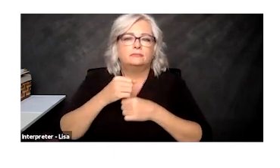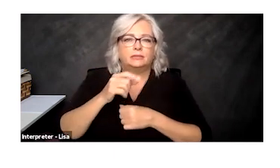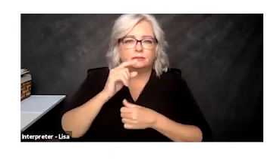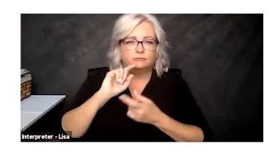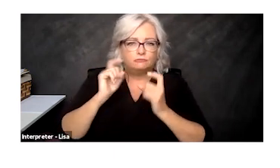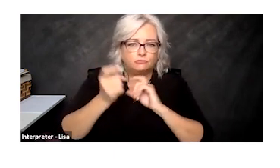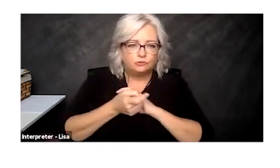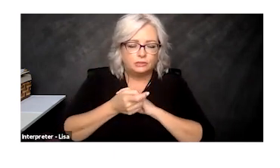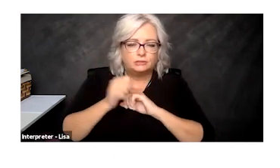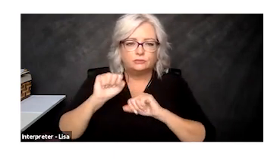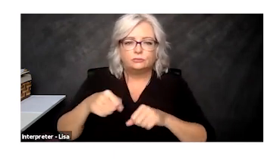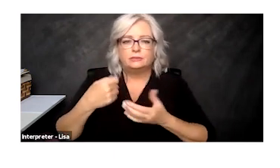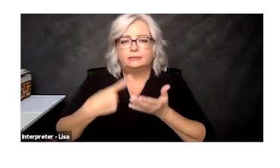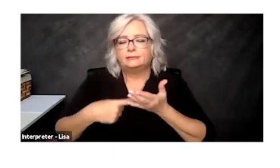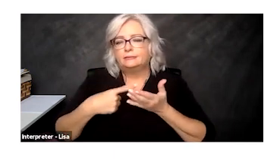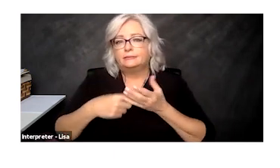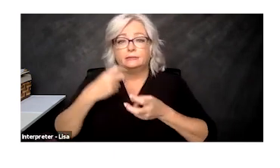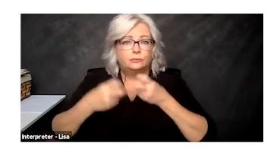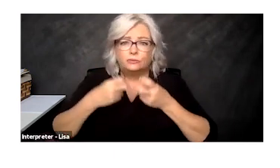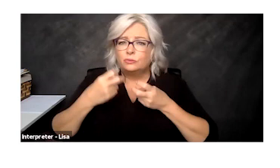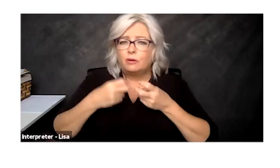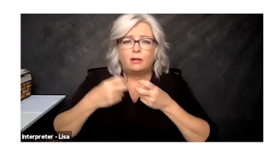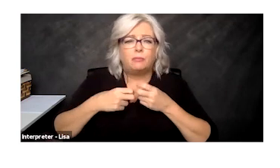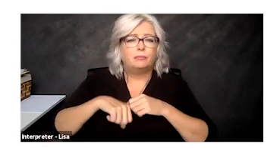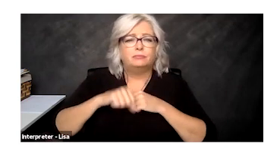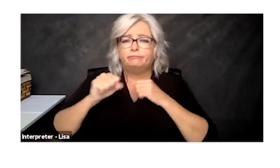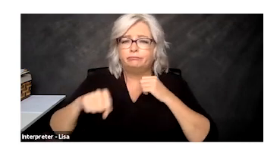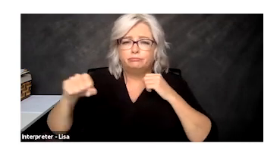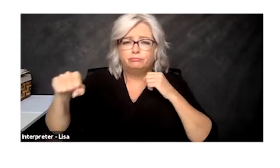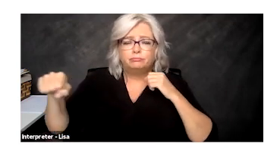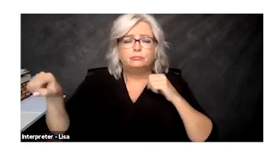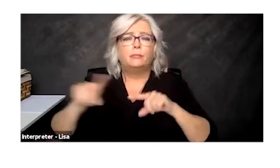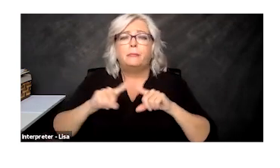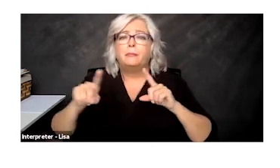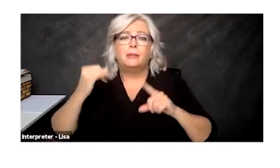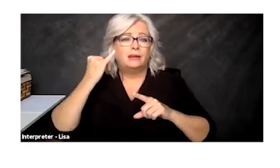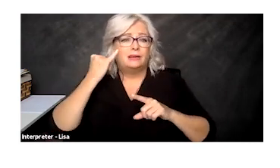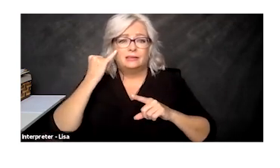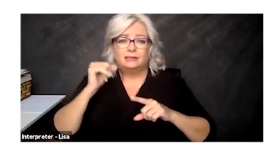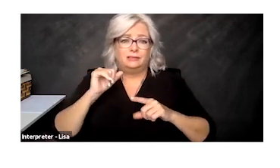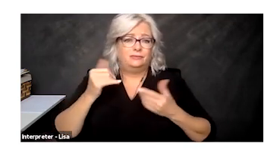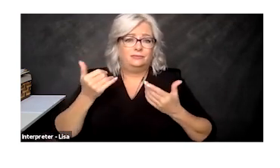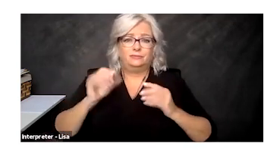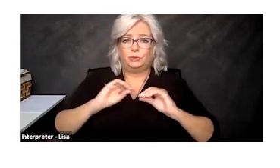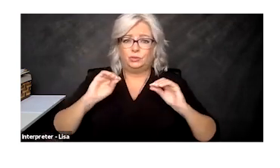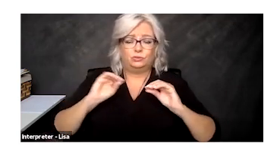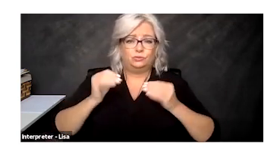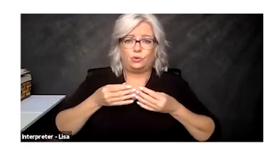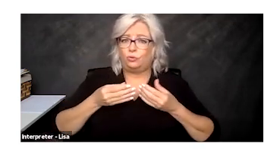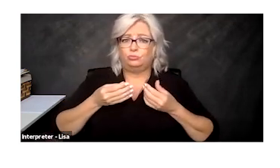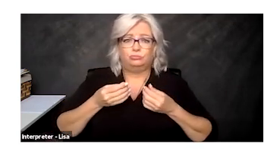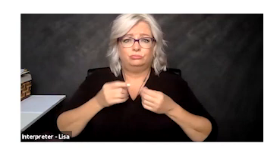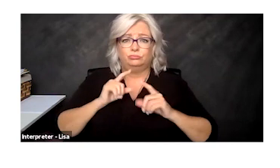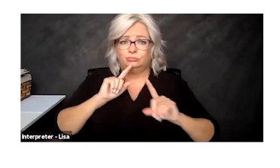problems all we want, but if brands do not have a way to actually think about solutions, then we're going to be stuck in the awareness